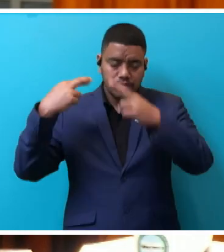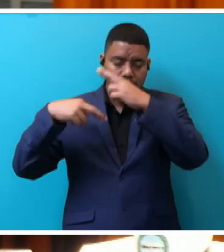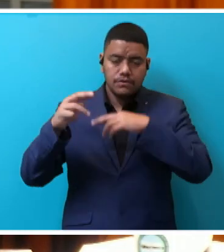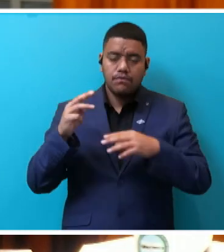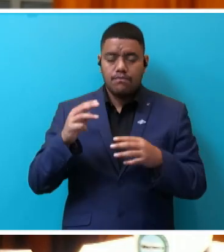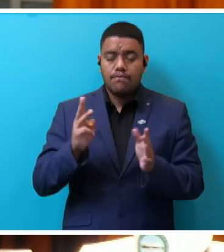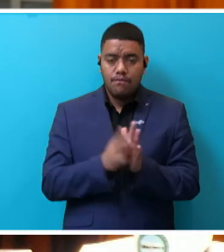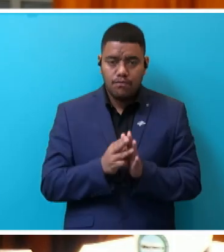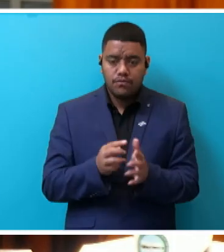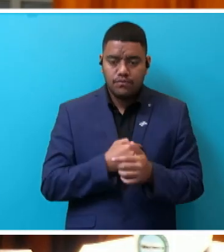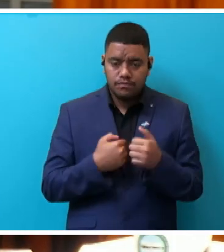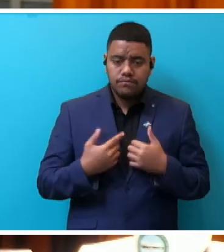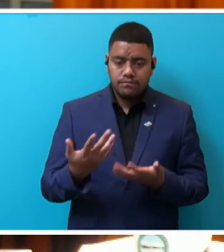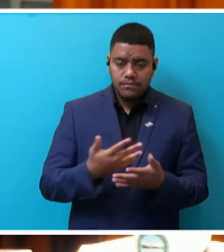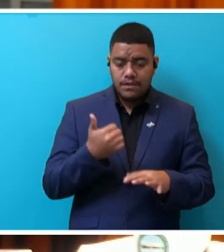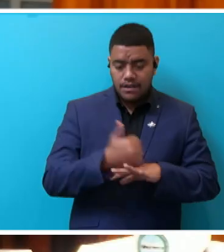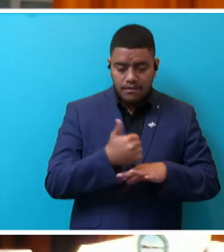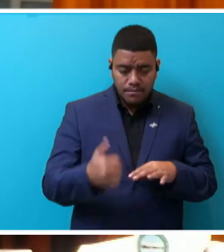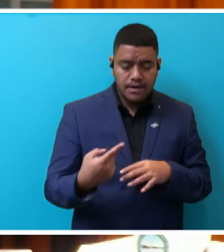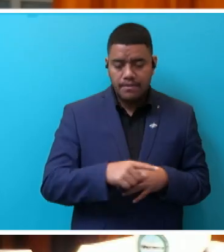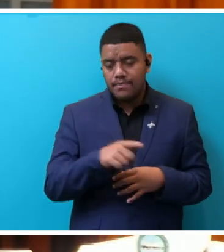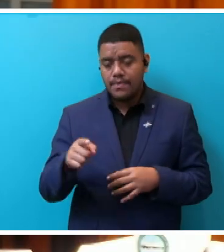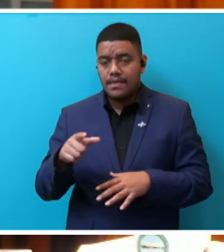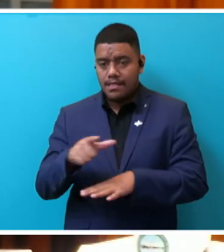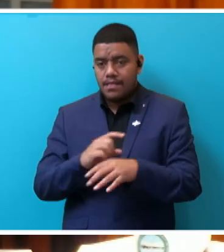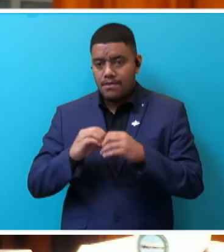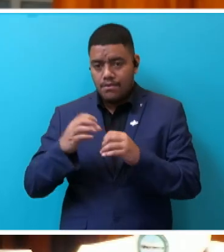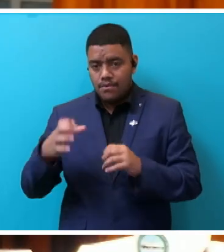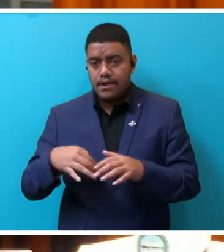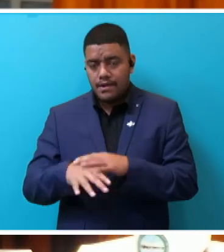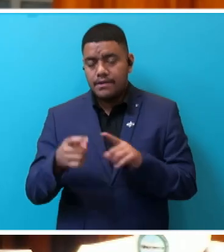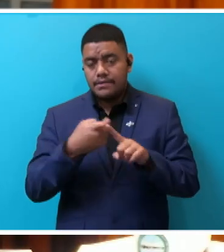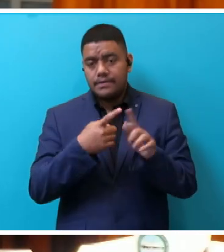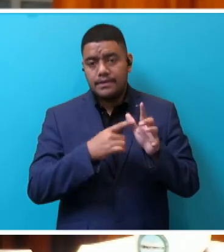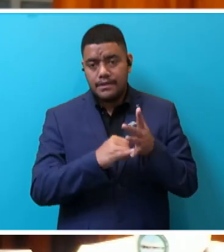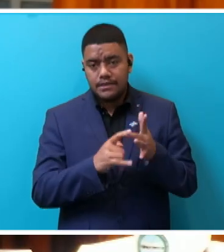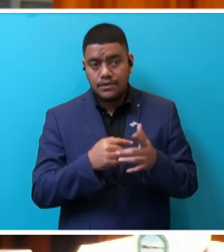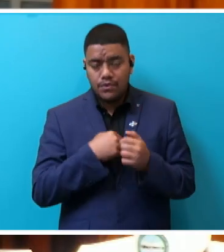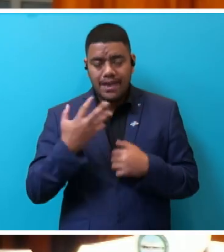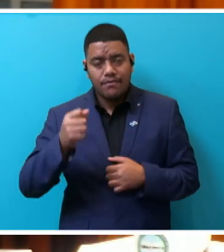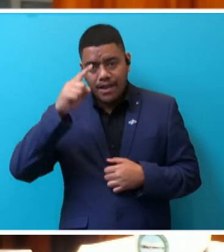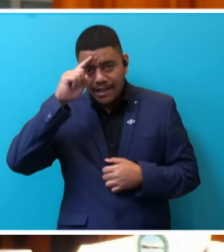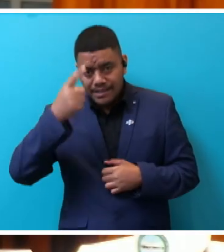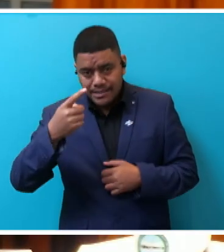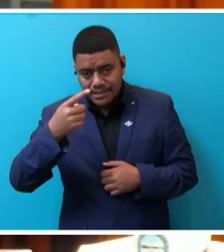cooperation between the government and the landowning unit in Kasi. We have to understand